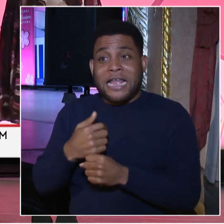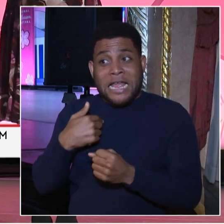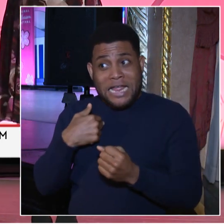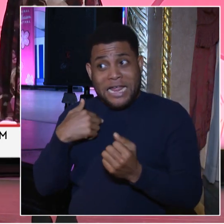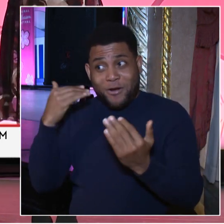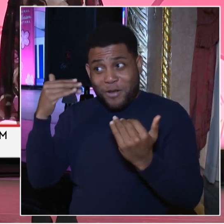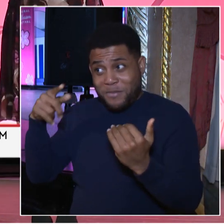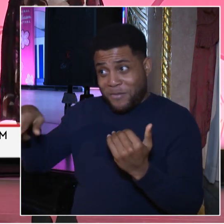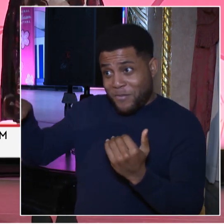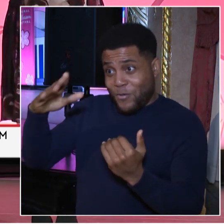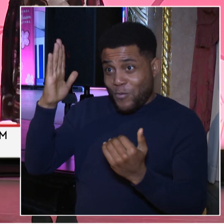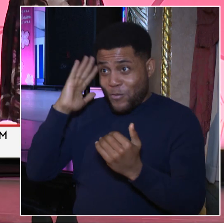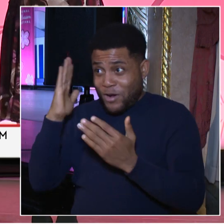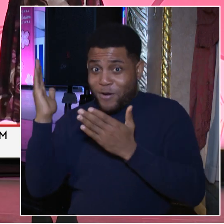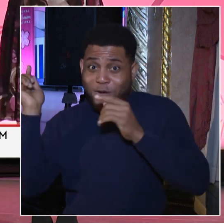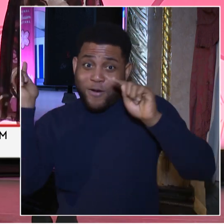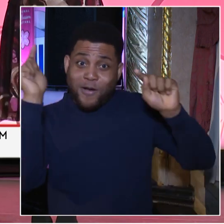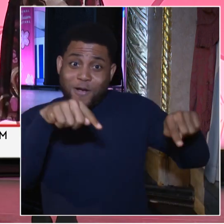Washington, D.C.